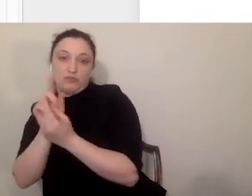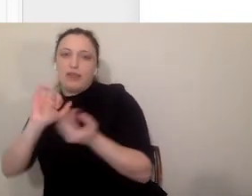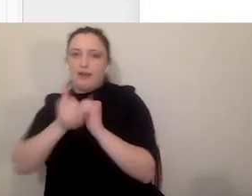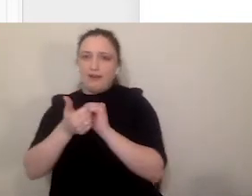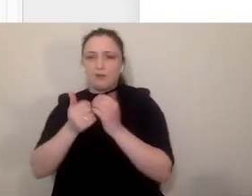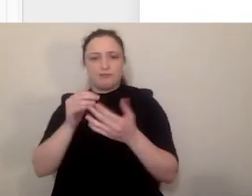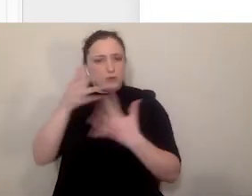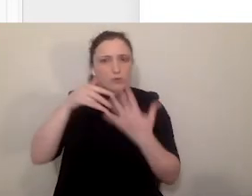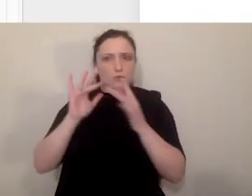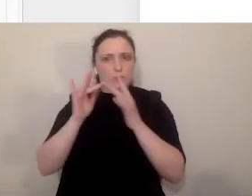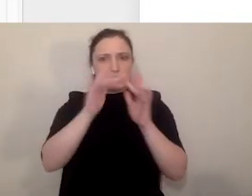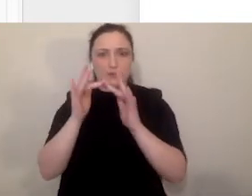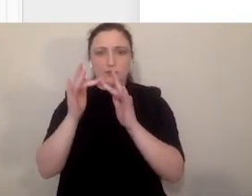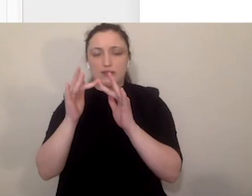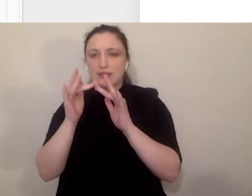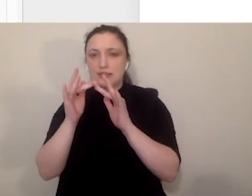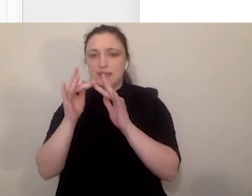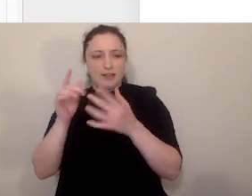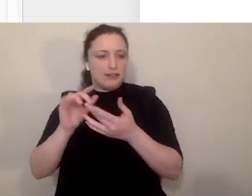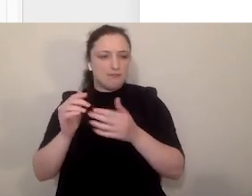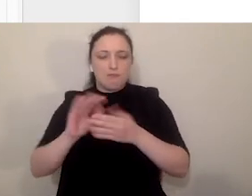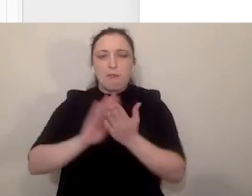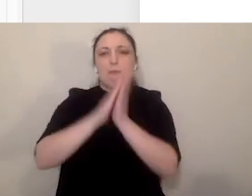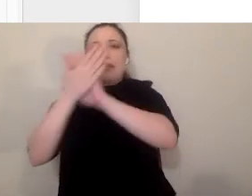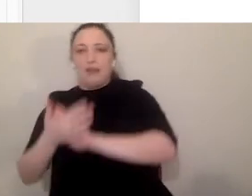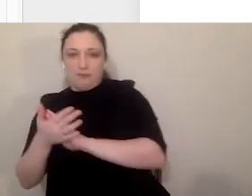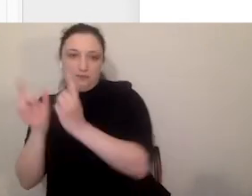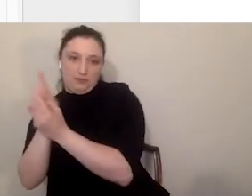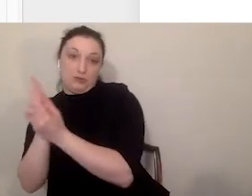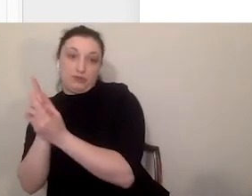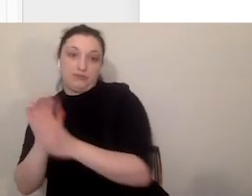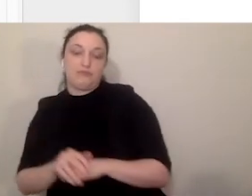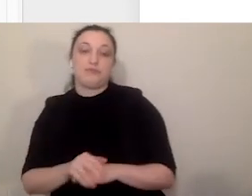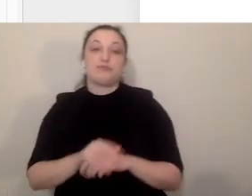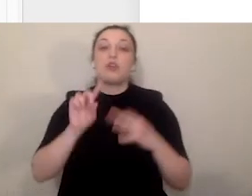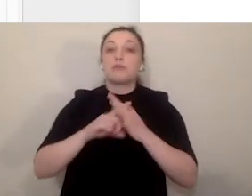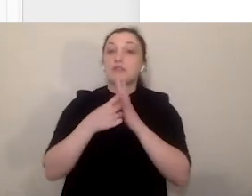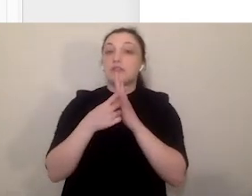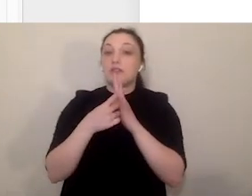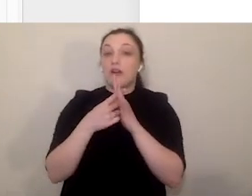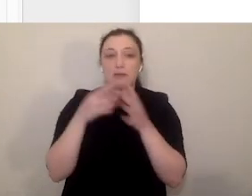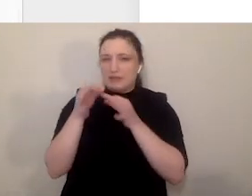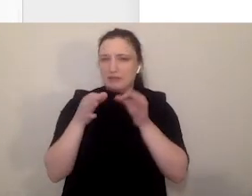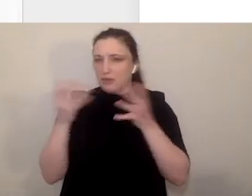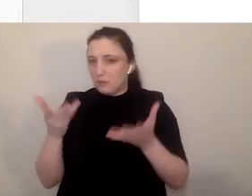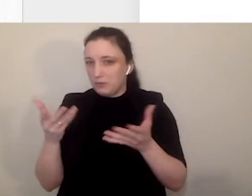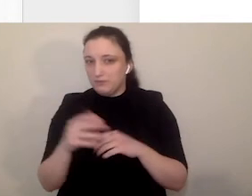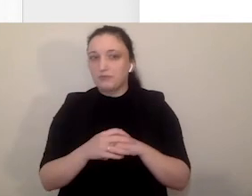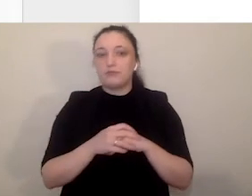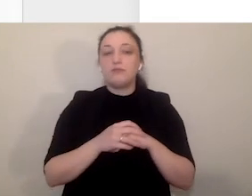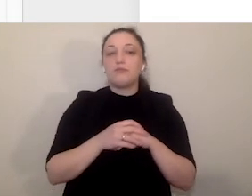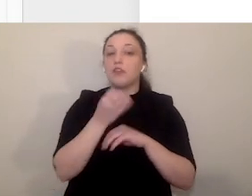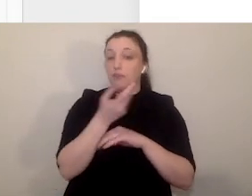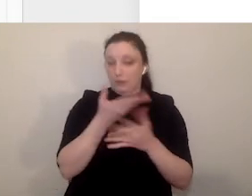turn, lead to mentorship. So I'm going to start by telling you a couple of things. First of all, the overall employment rate in